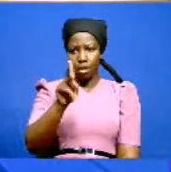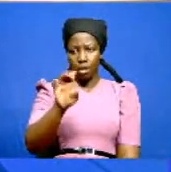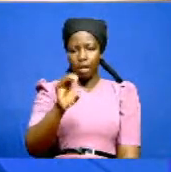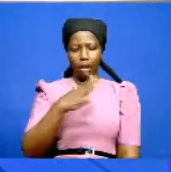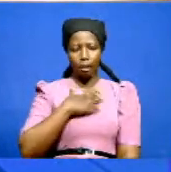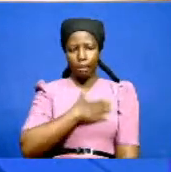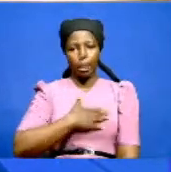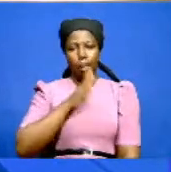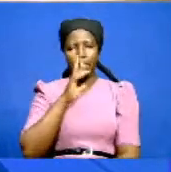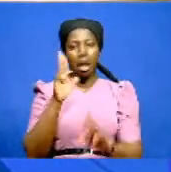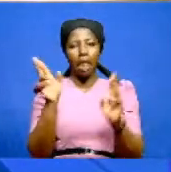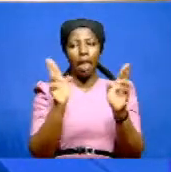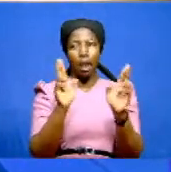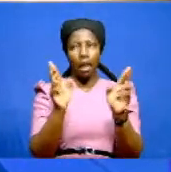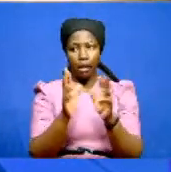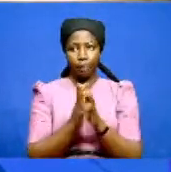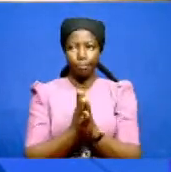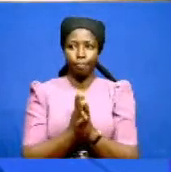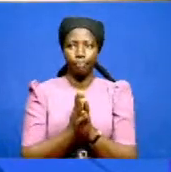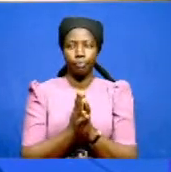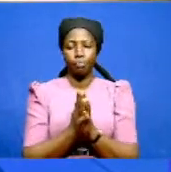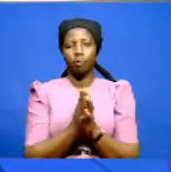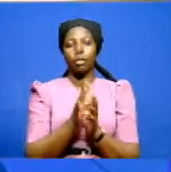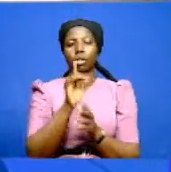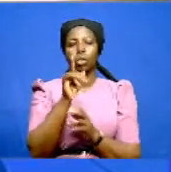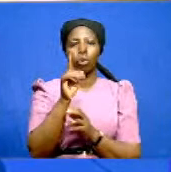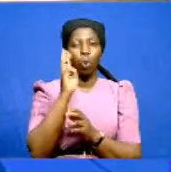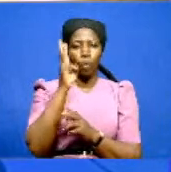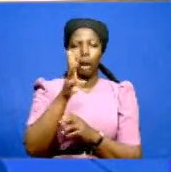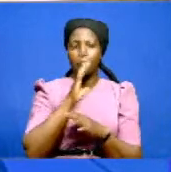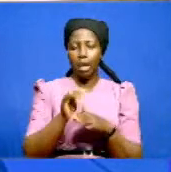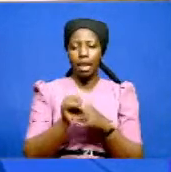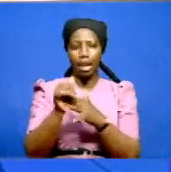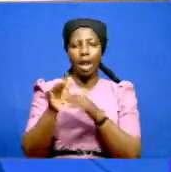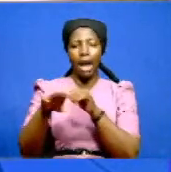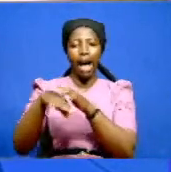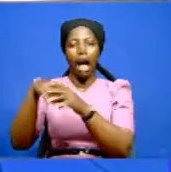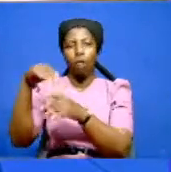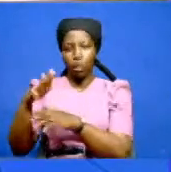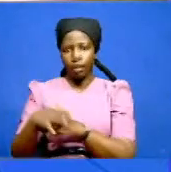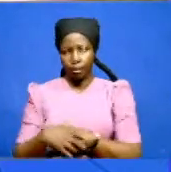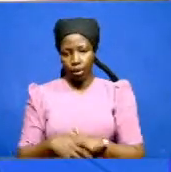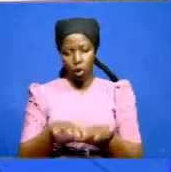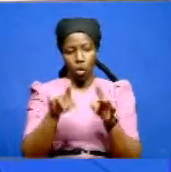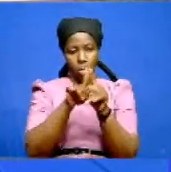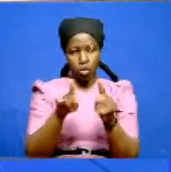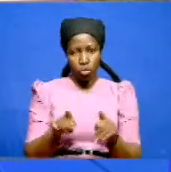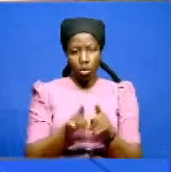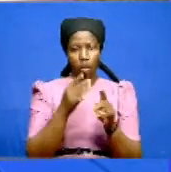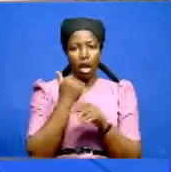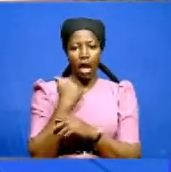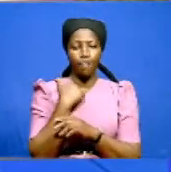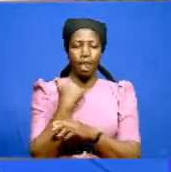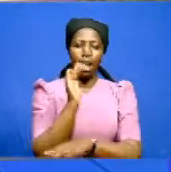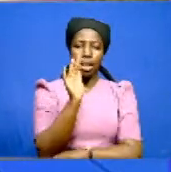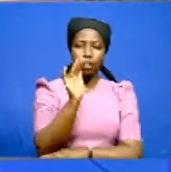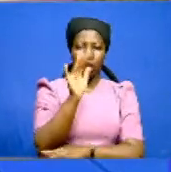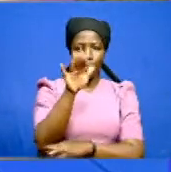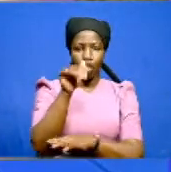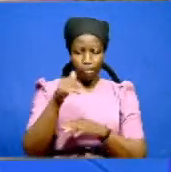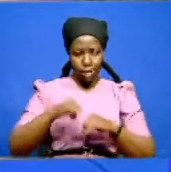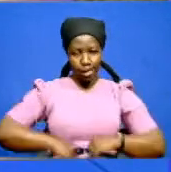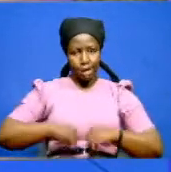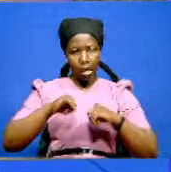the team. So you shall be ushered out. And there's also a request from the chairman of the